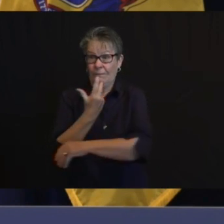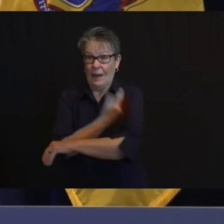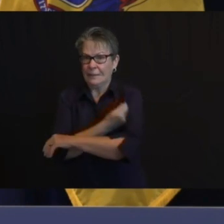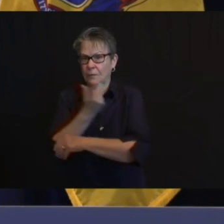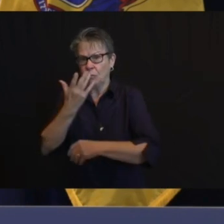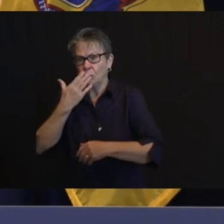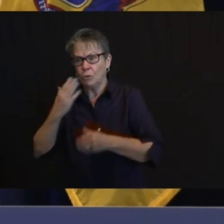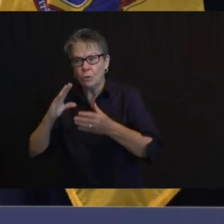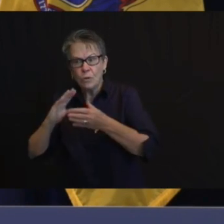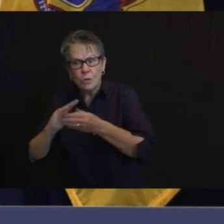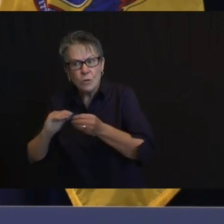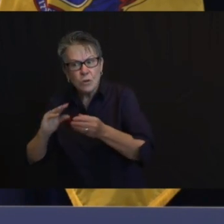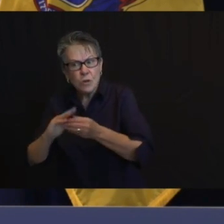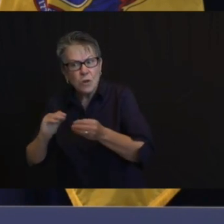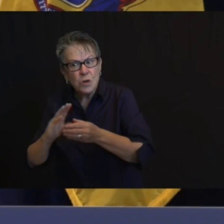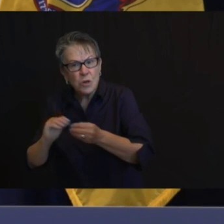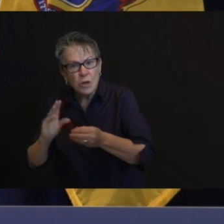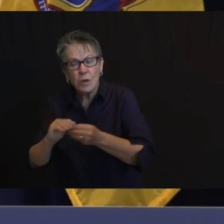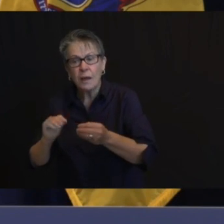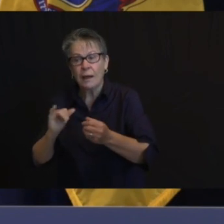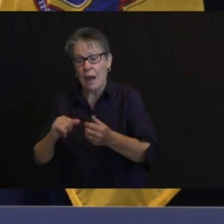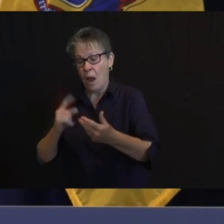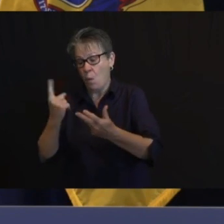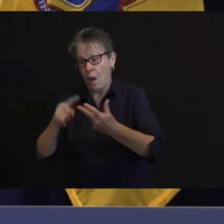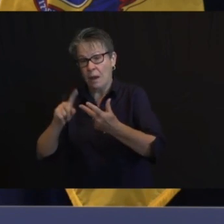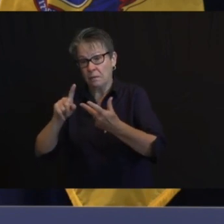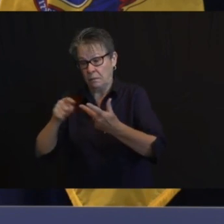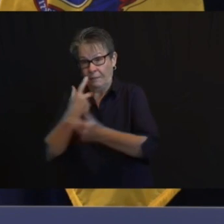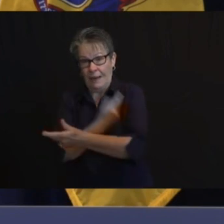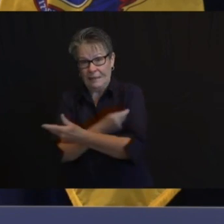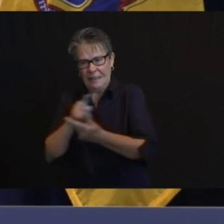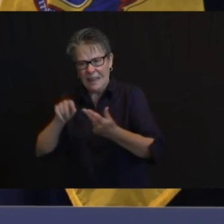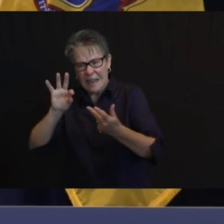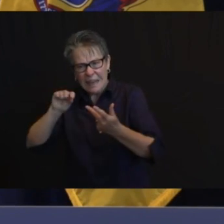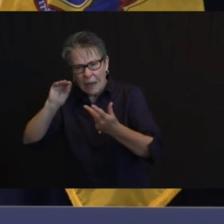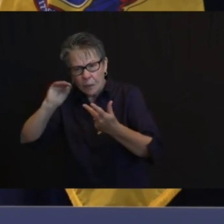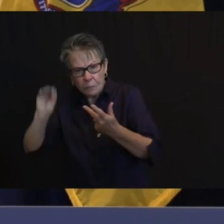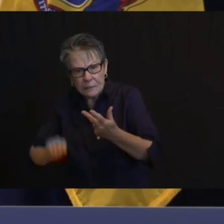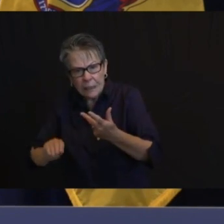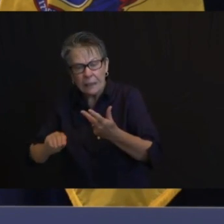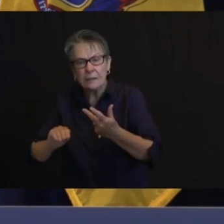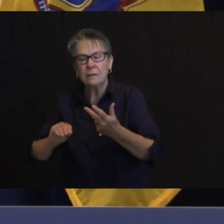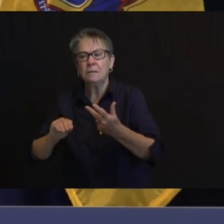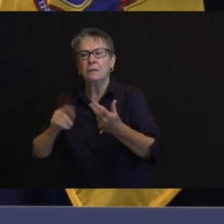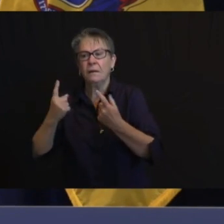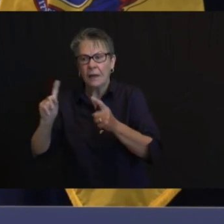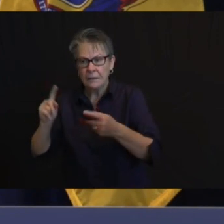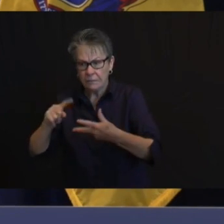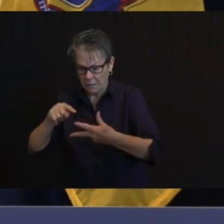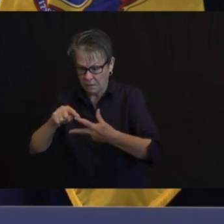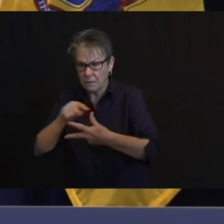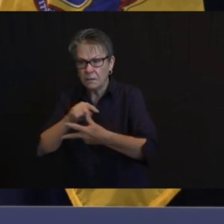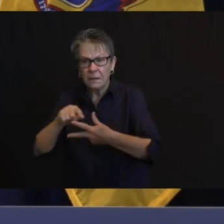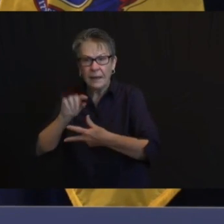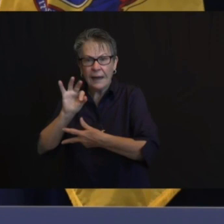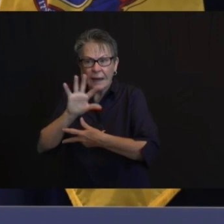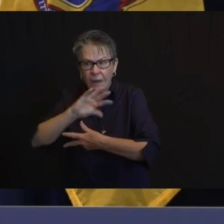be at 90% effectiveness. You put that alongside Pfizer and Moderna, you've now got 3